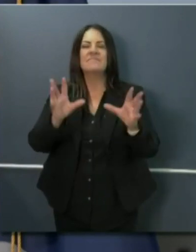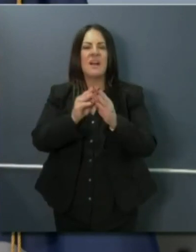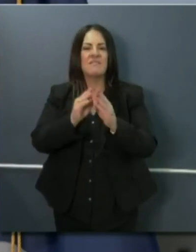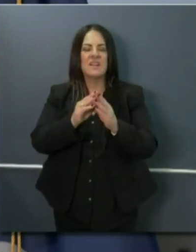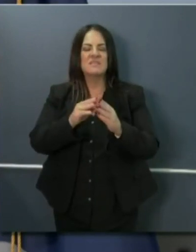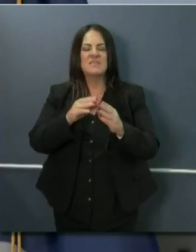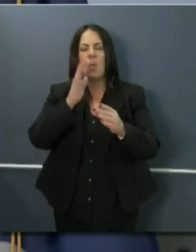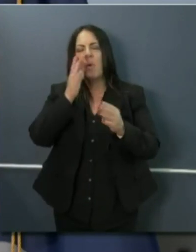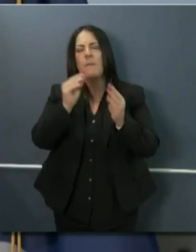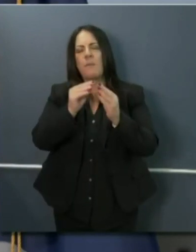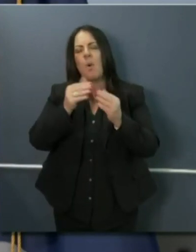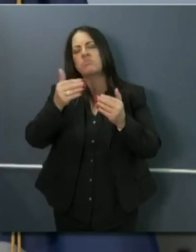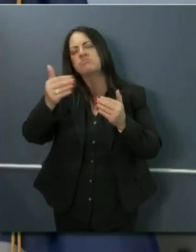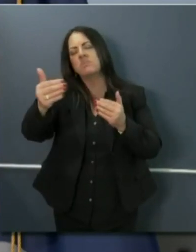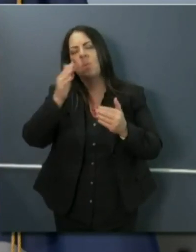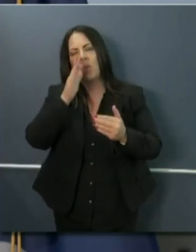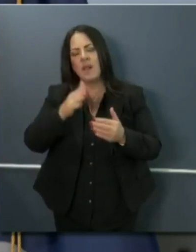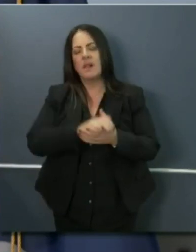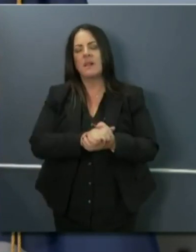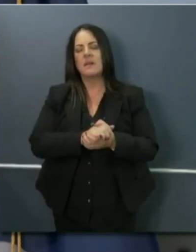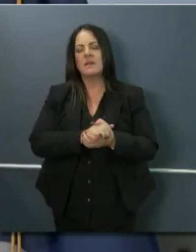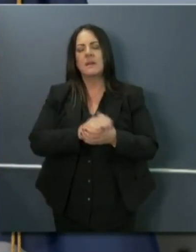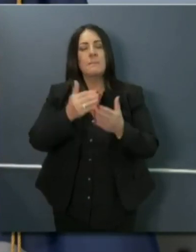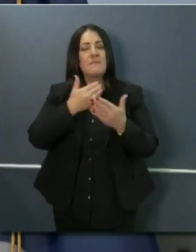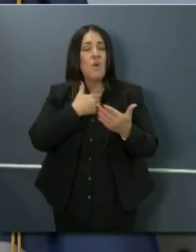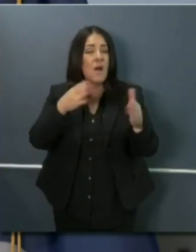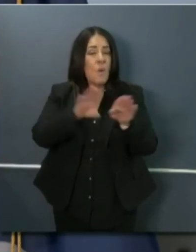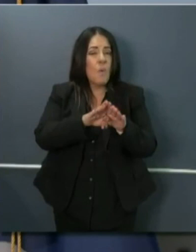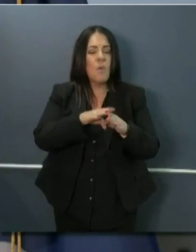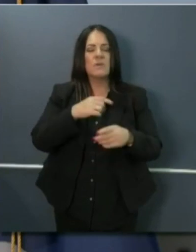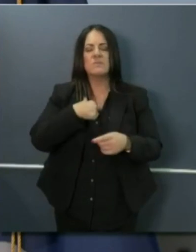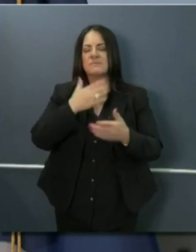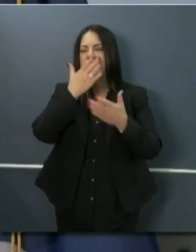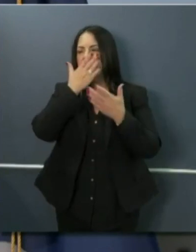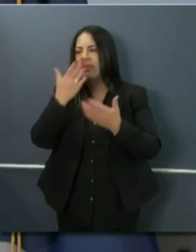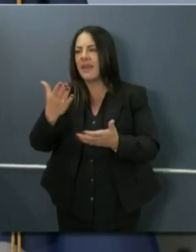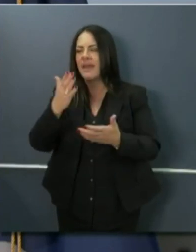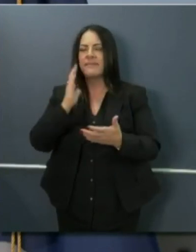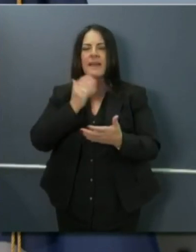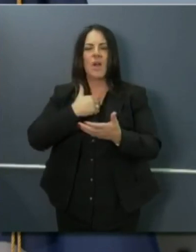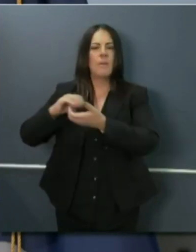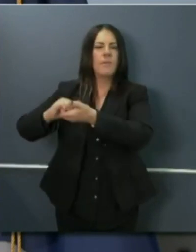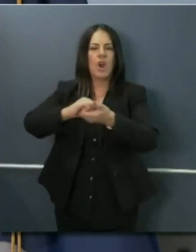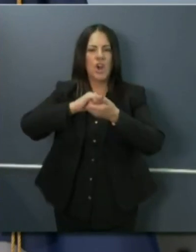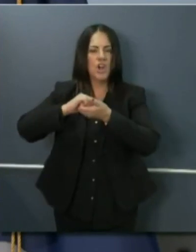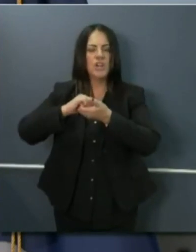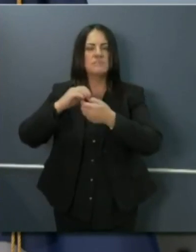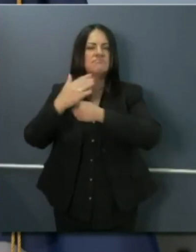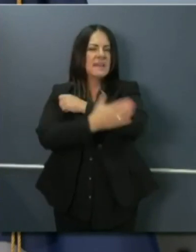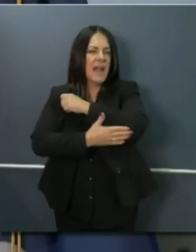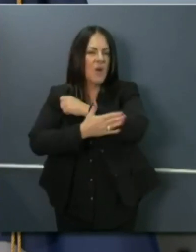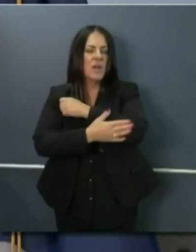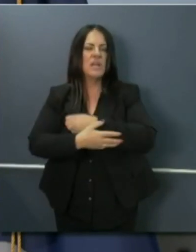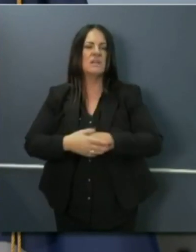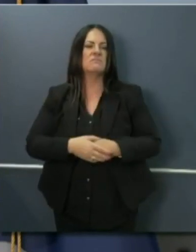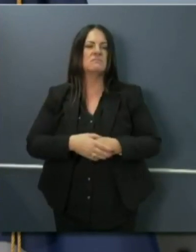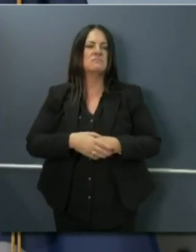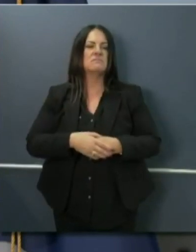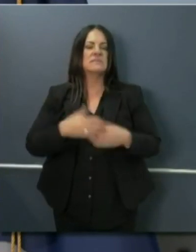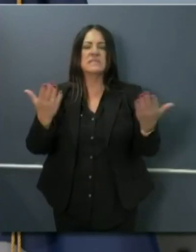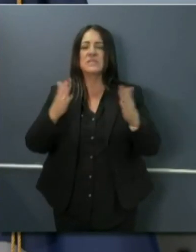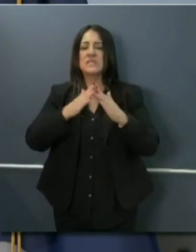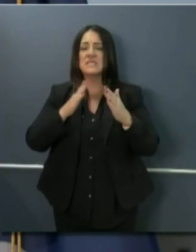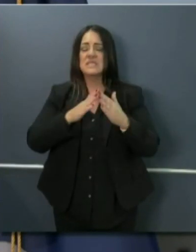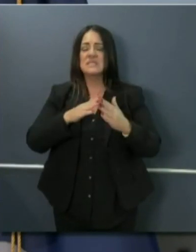just make one closing statement. I just want to thank our partners at the county level and the city level, Darrell Steinberg, among